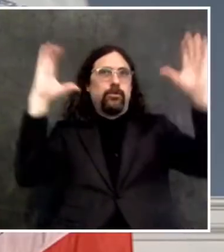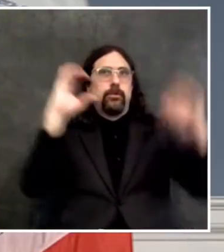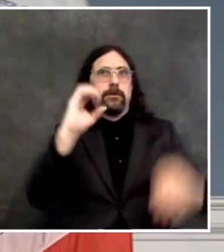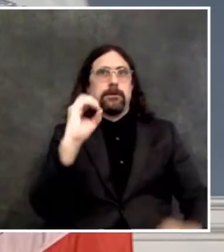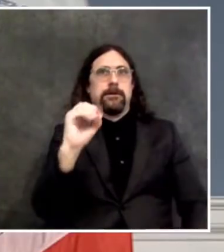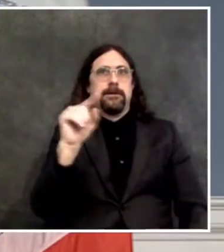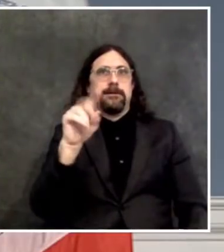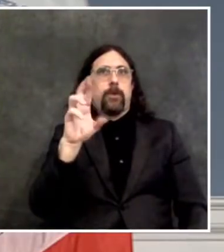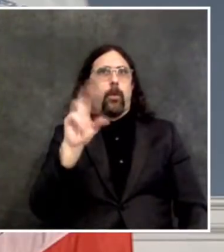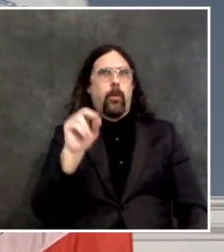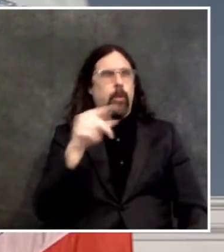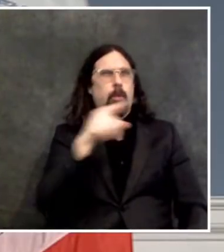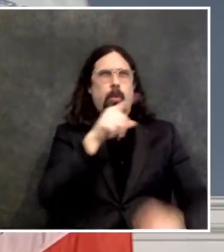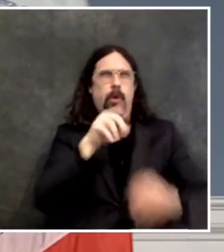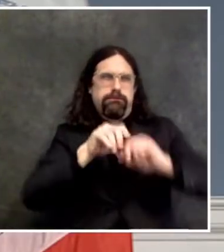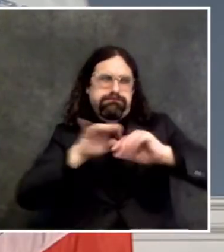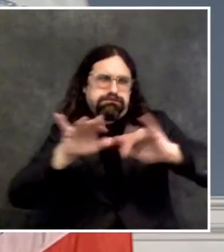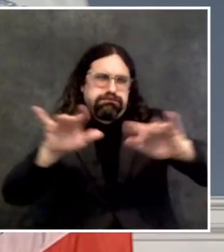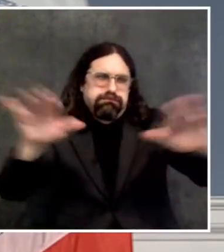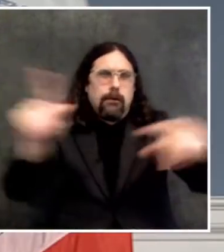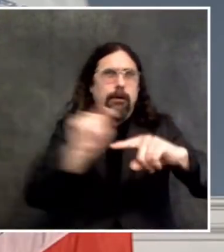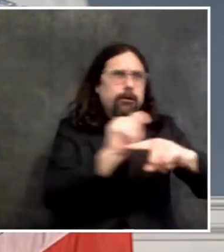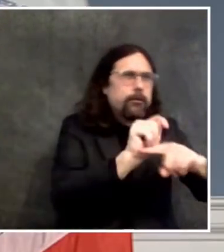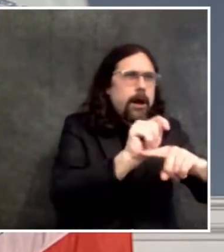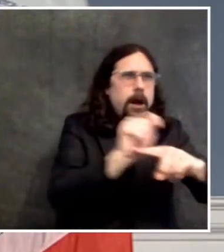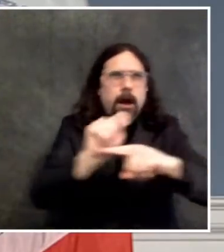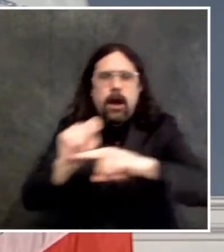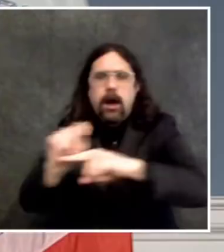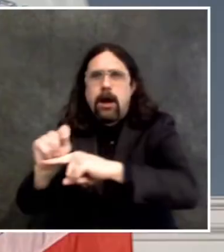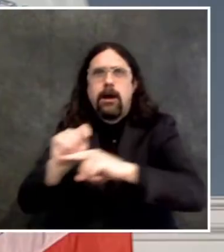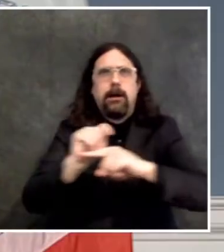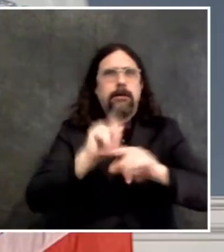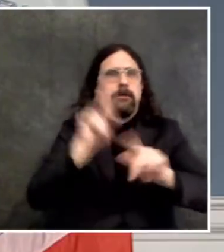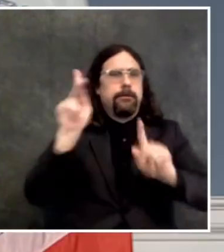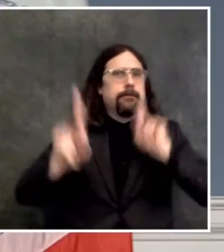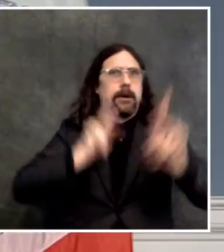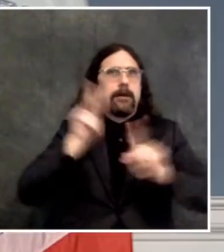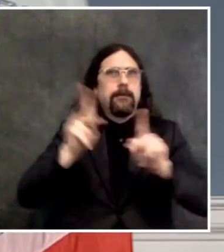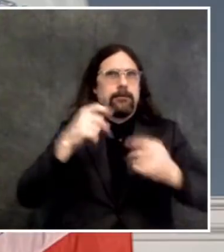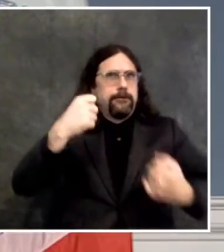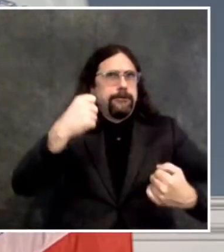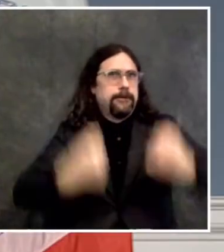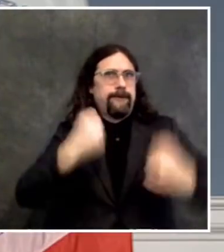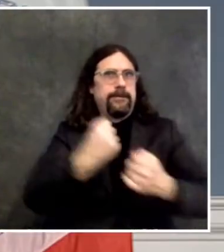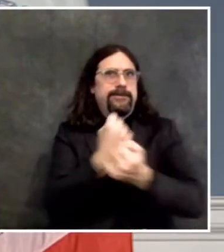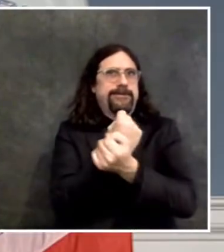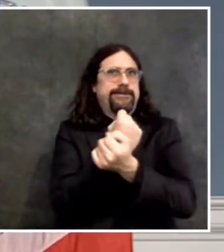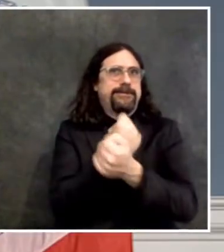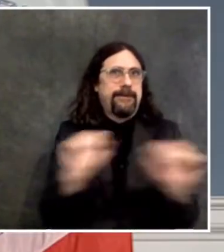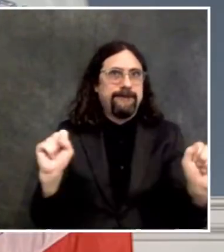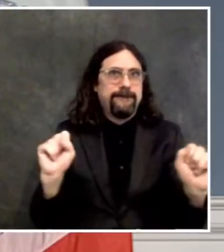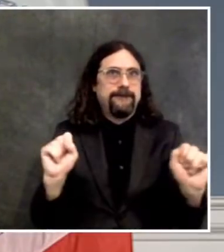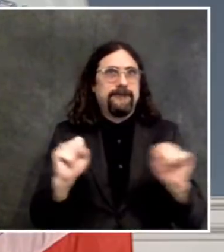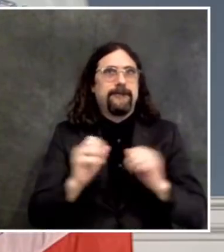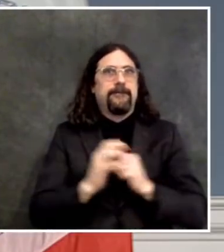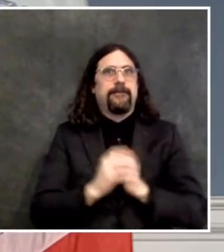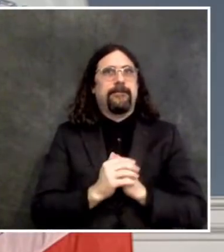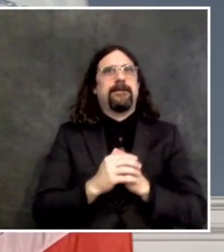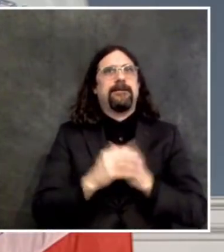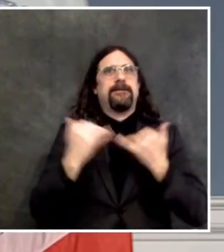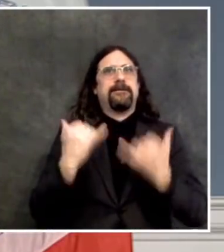contribution. To his wife, Brenda, and his 2 daughters, we grieve with you, and we have truly lost a great